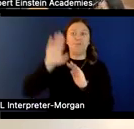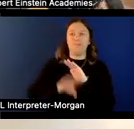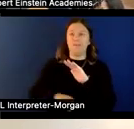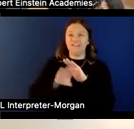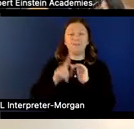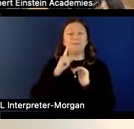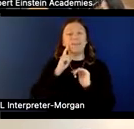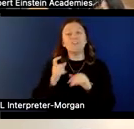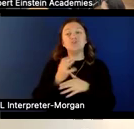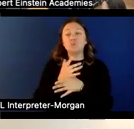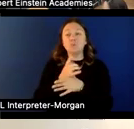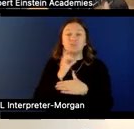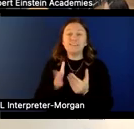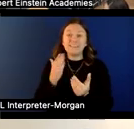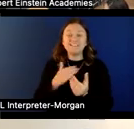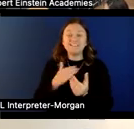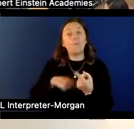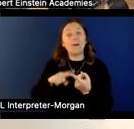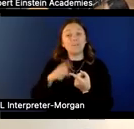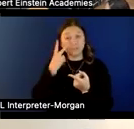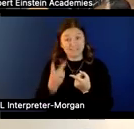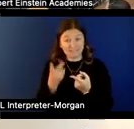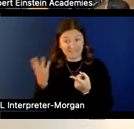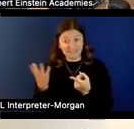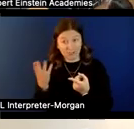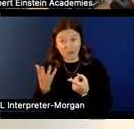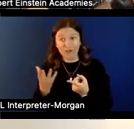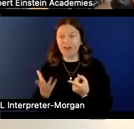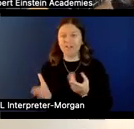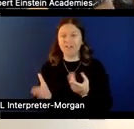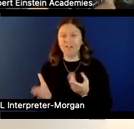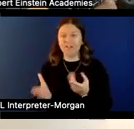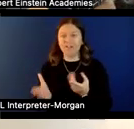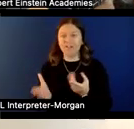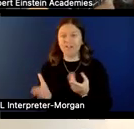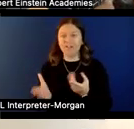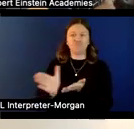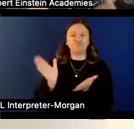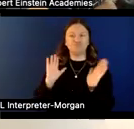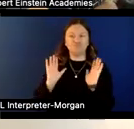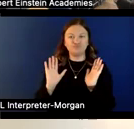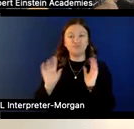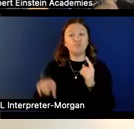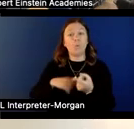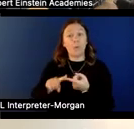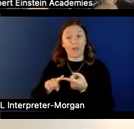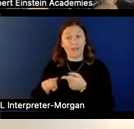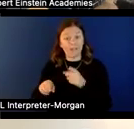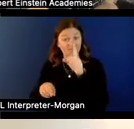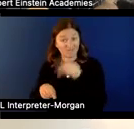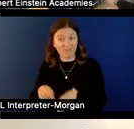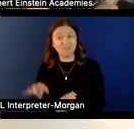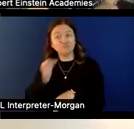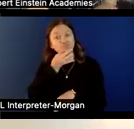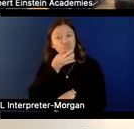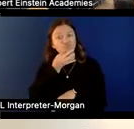easy. What you see or hear is what you get. So once you have that mastered, it's what you